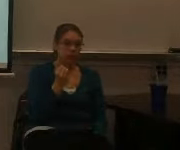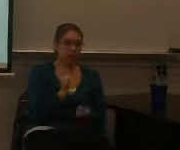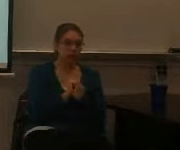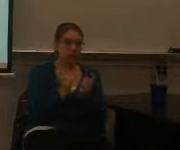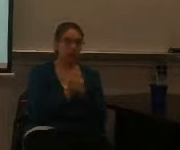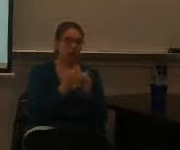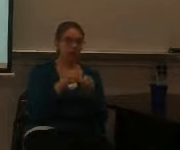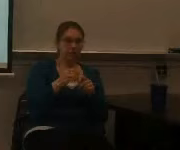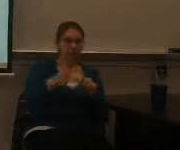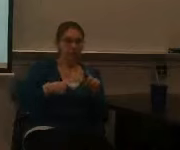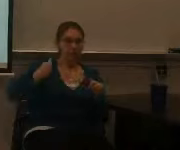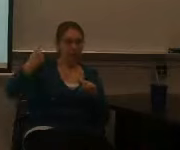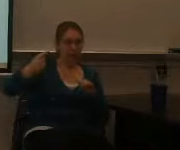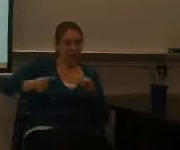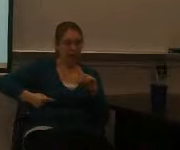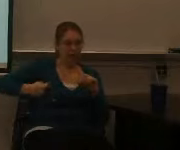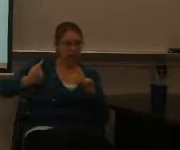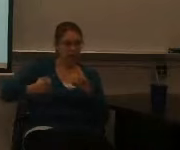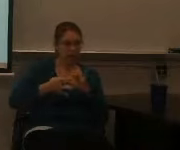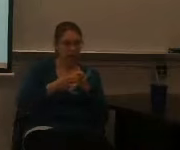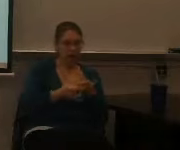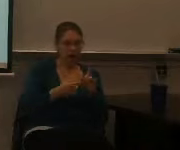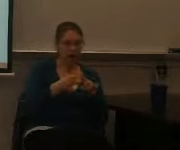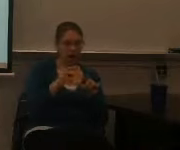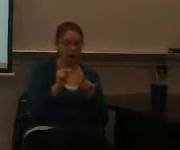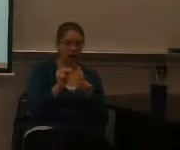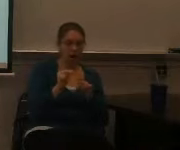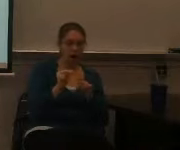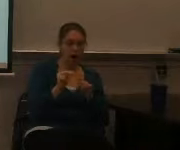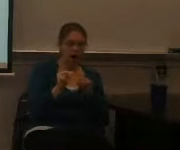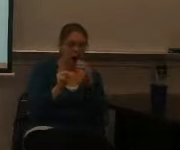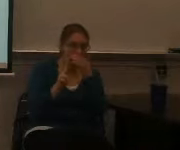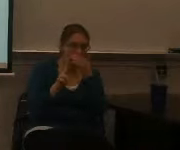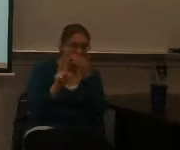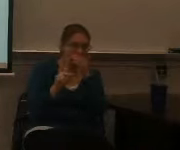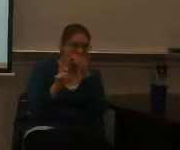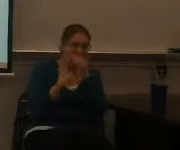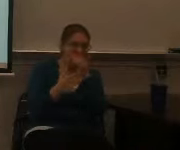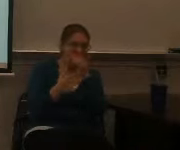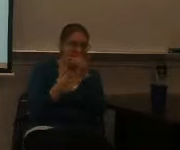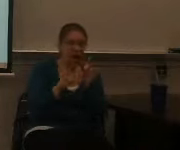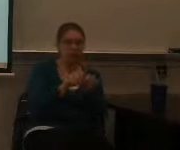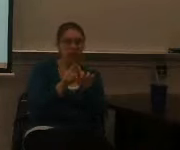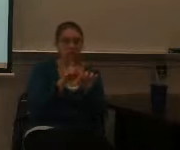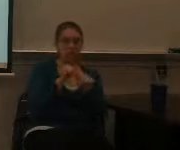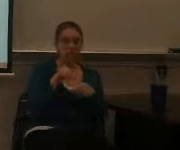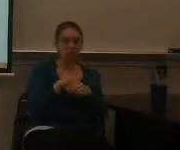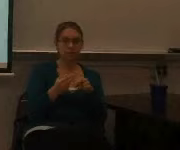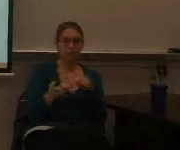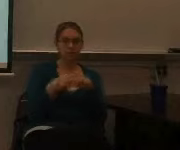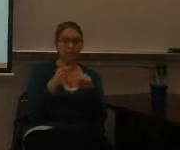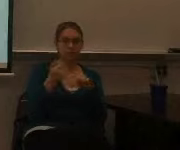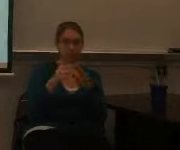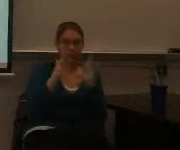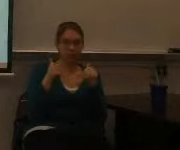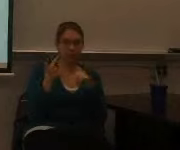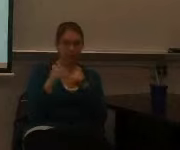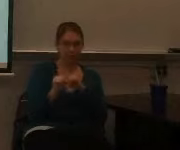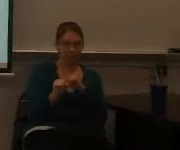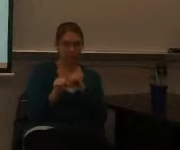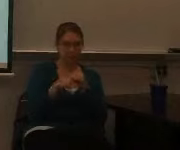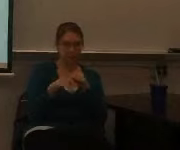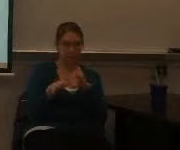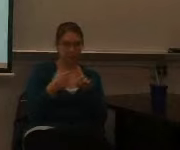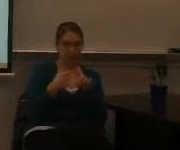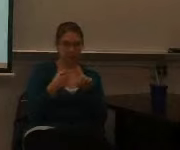in spiraling length then related to nitrogen loading also results in increased greenhouse gas emissions